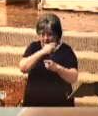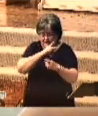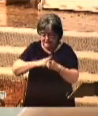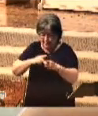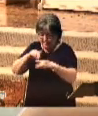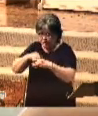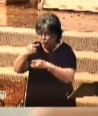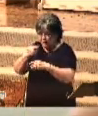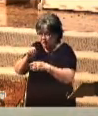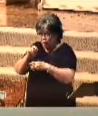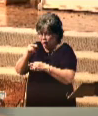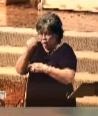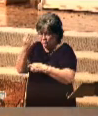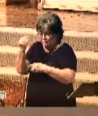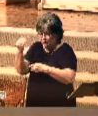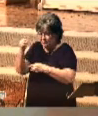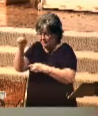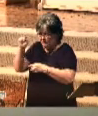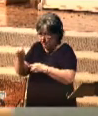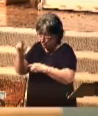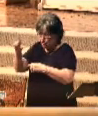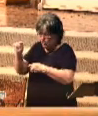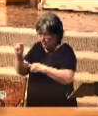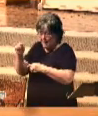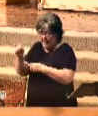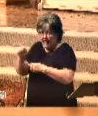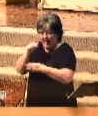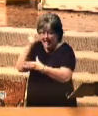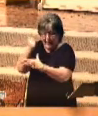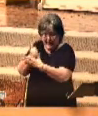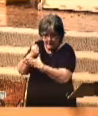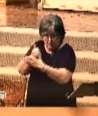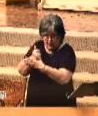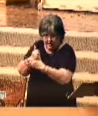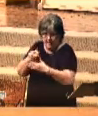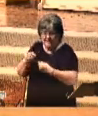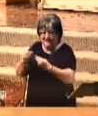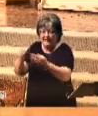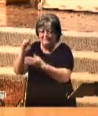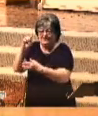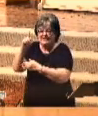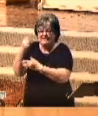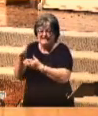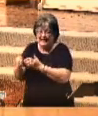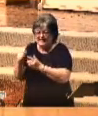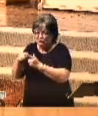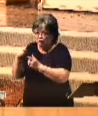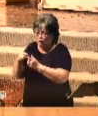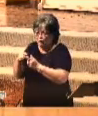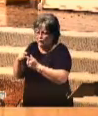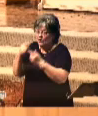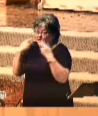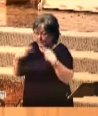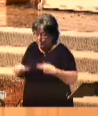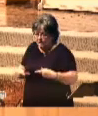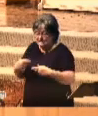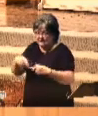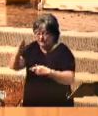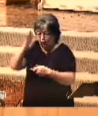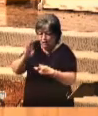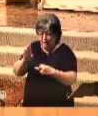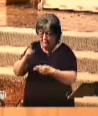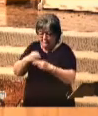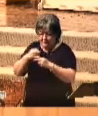Genesis 14, verse 20, that Abraham gave tithes to the priest of God